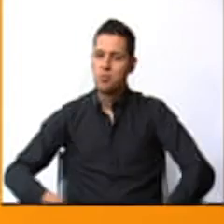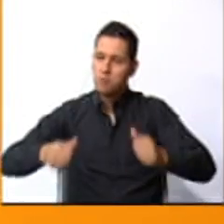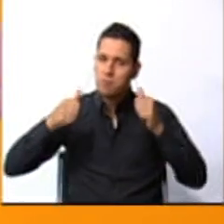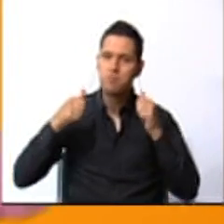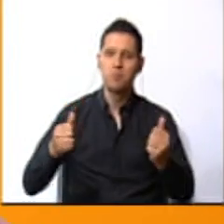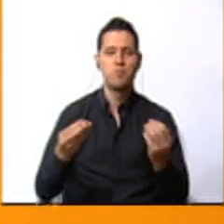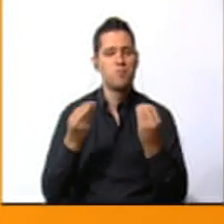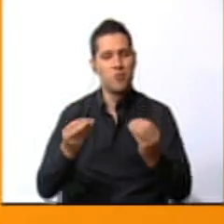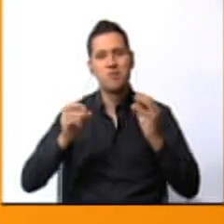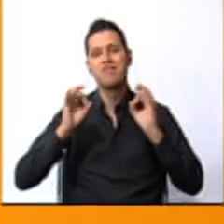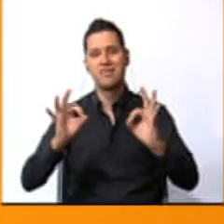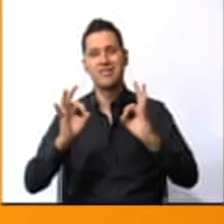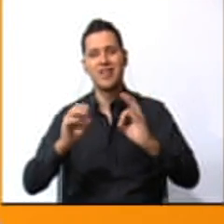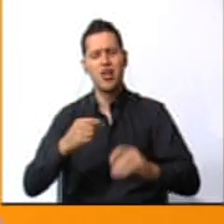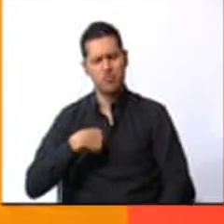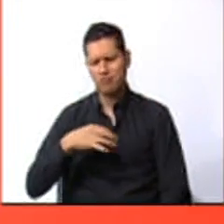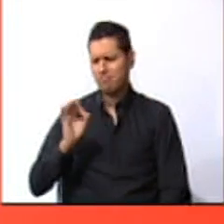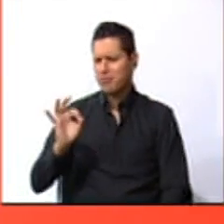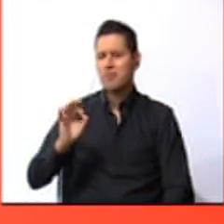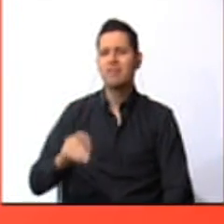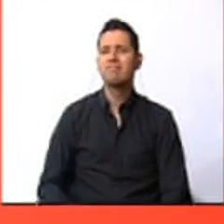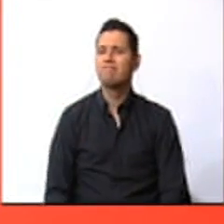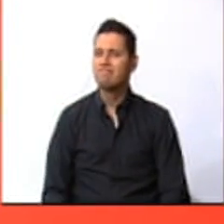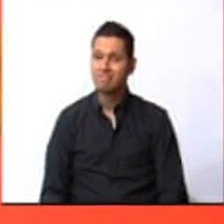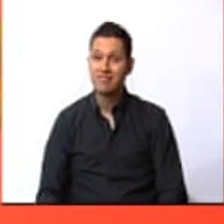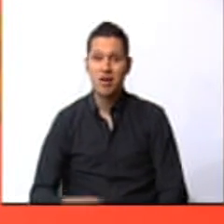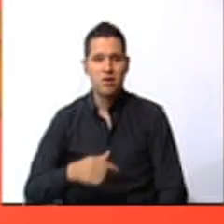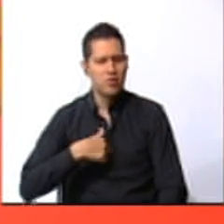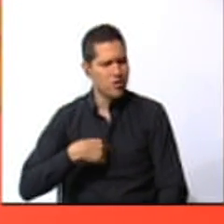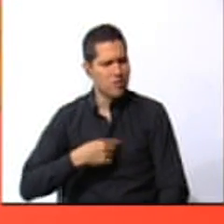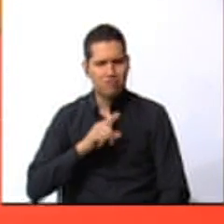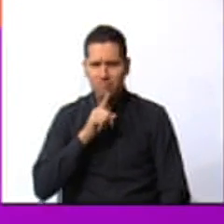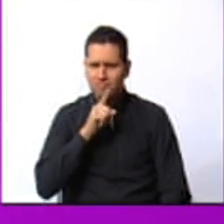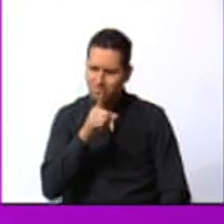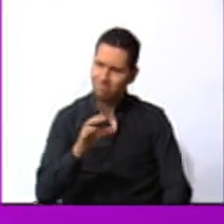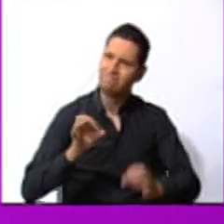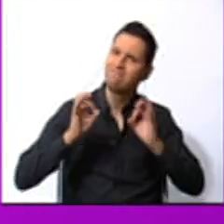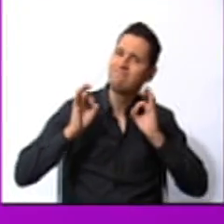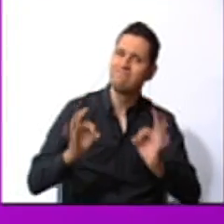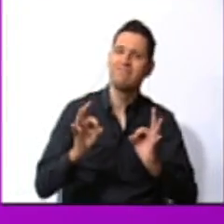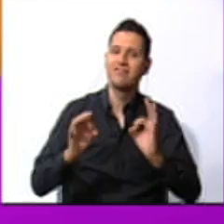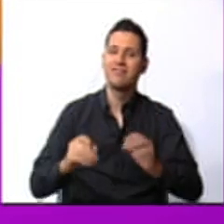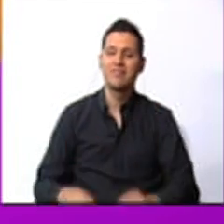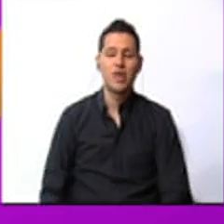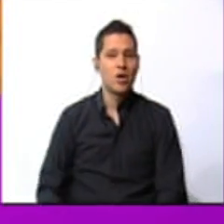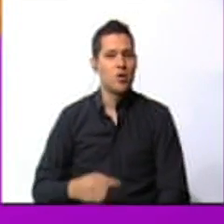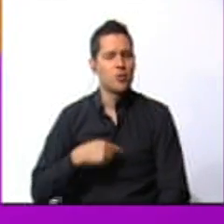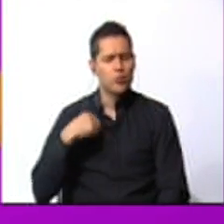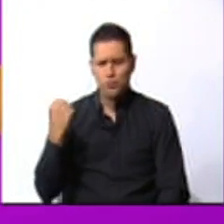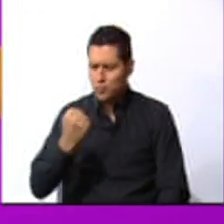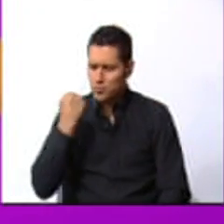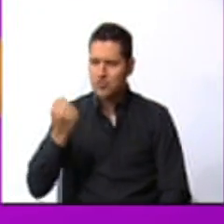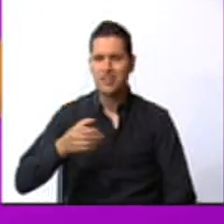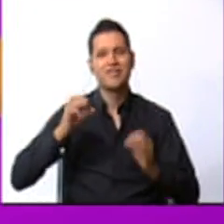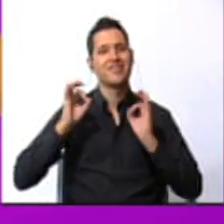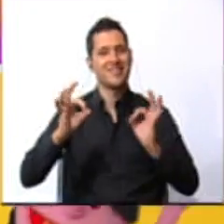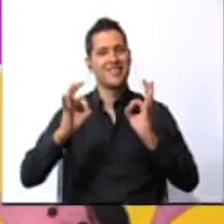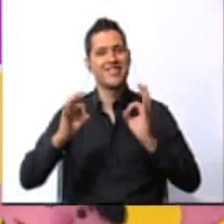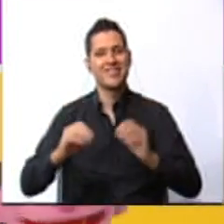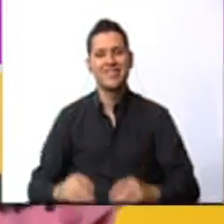wonderful. I'm good. I'm great. I'm